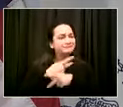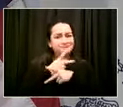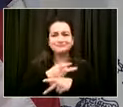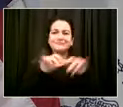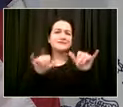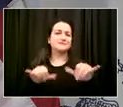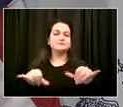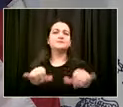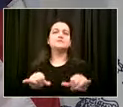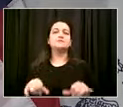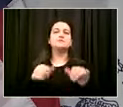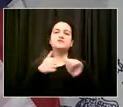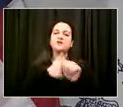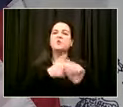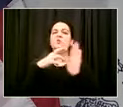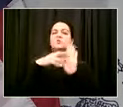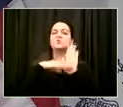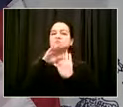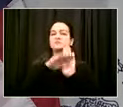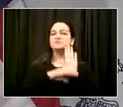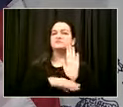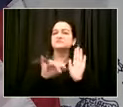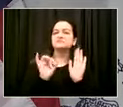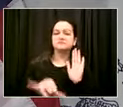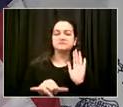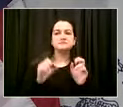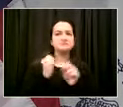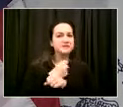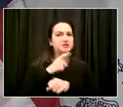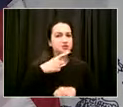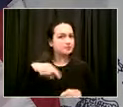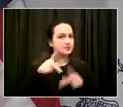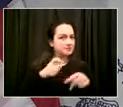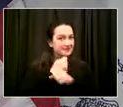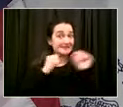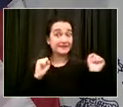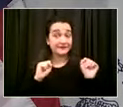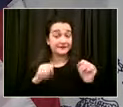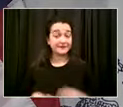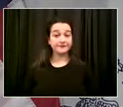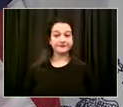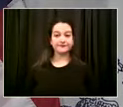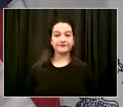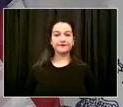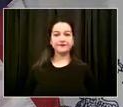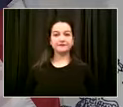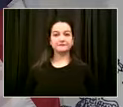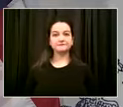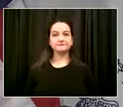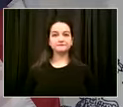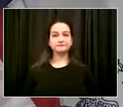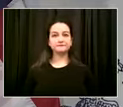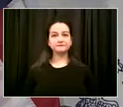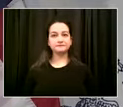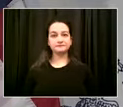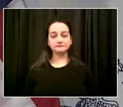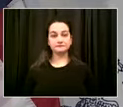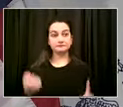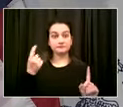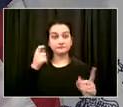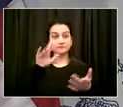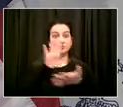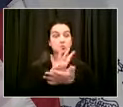safe. And we've proven with the schools that we have protocols that work. And we certainly are seeing it in a lot of private